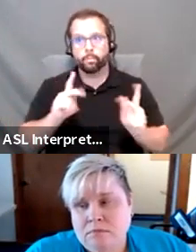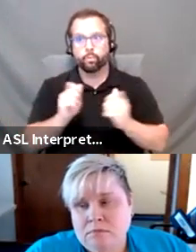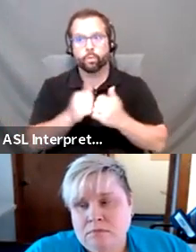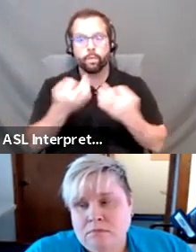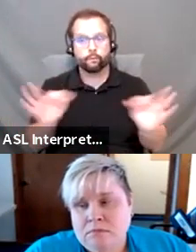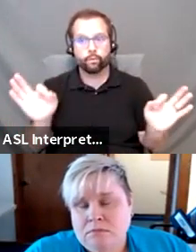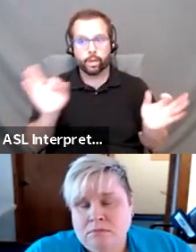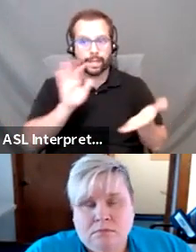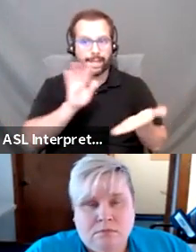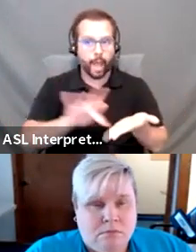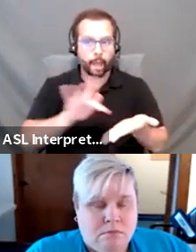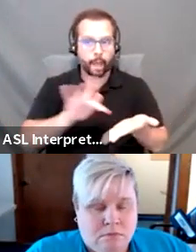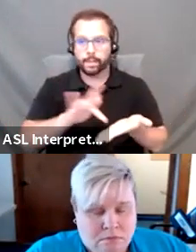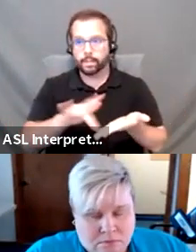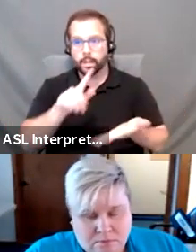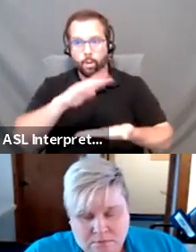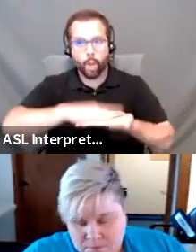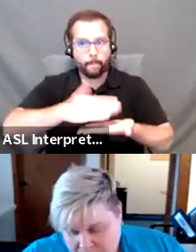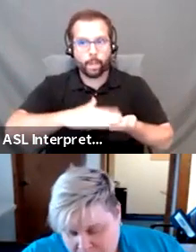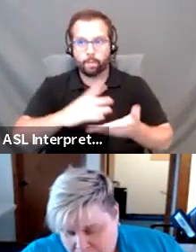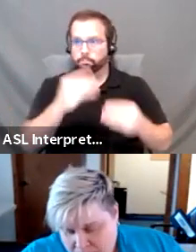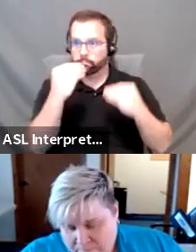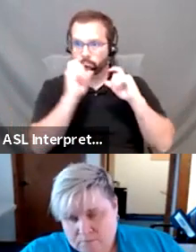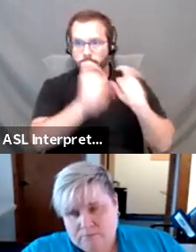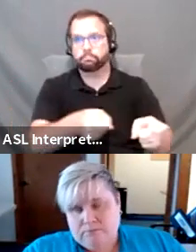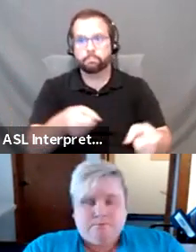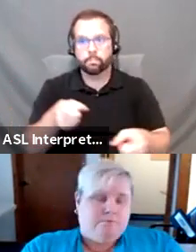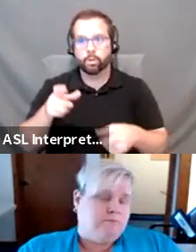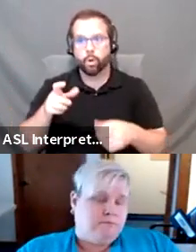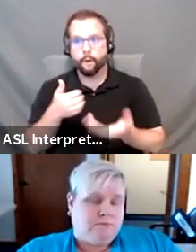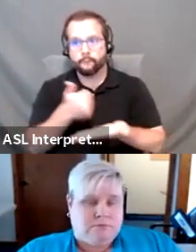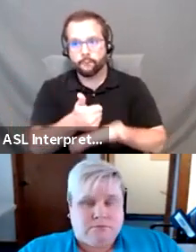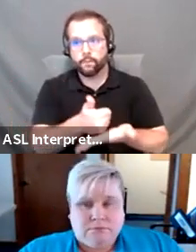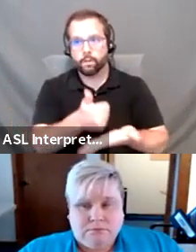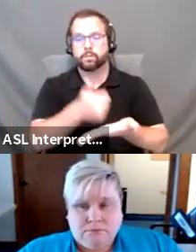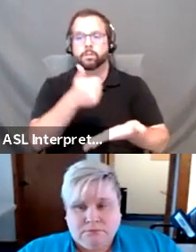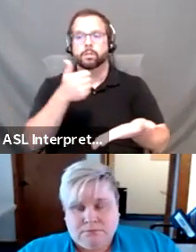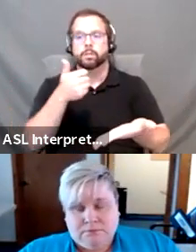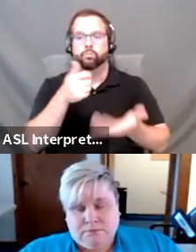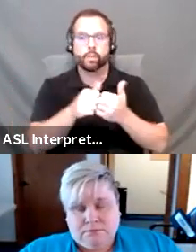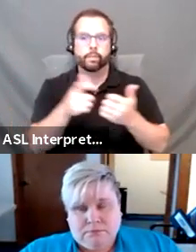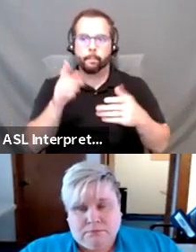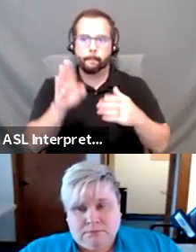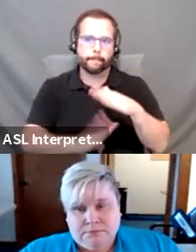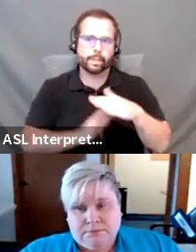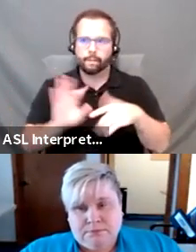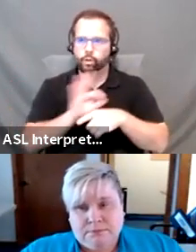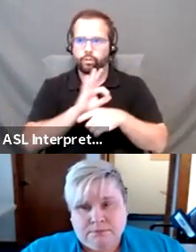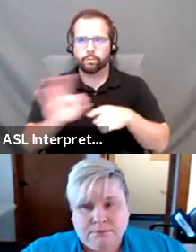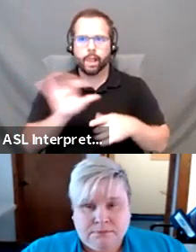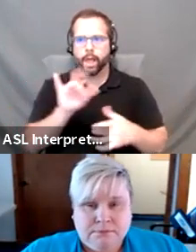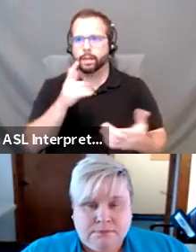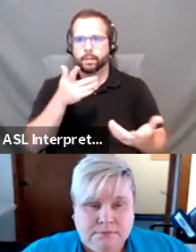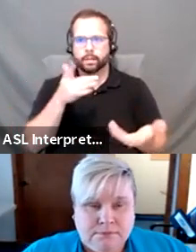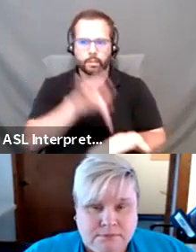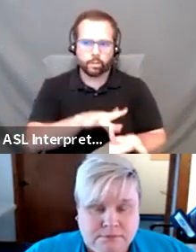people who don't have technology at all or have very limited technology that doesn't meet their needs. So this gets them out of isolation